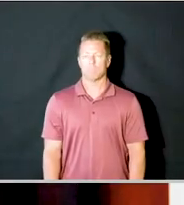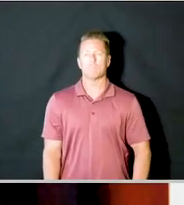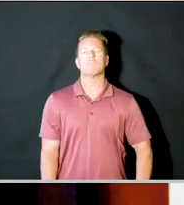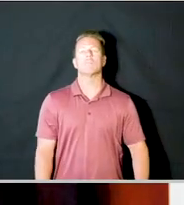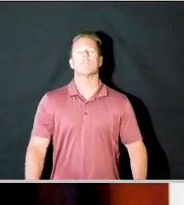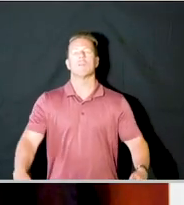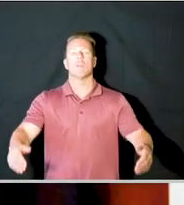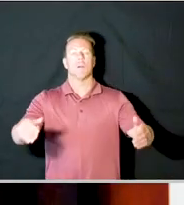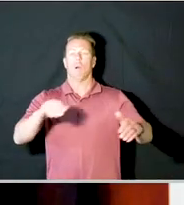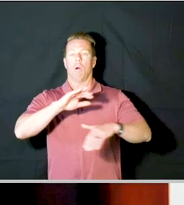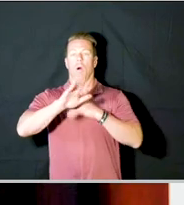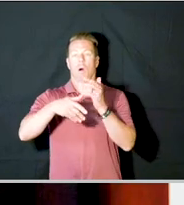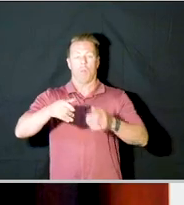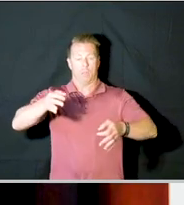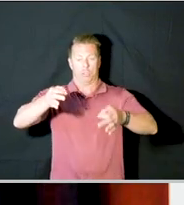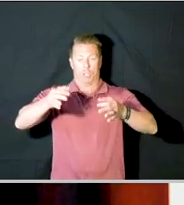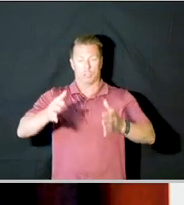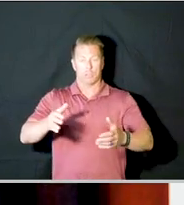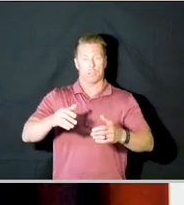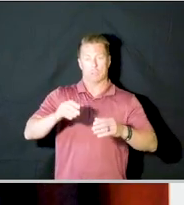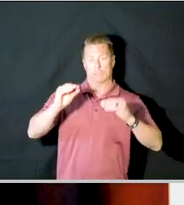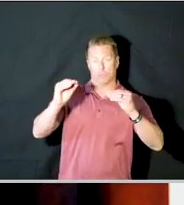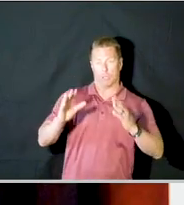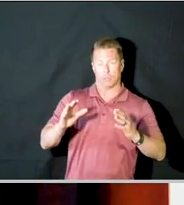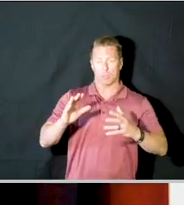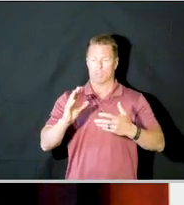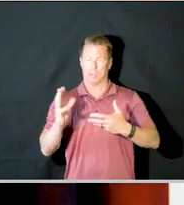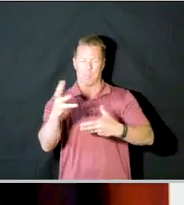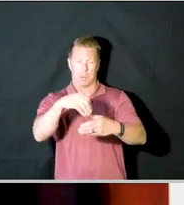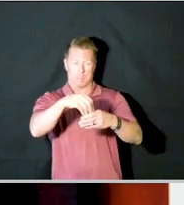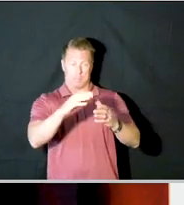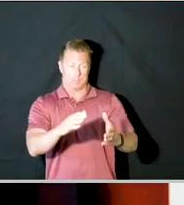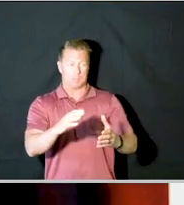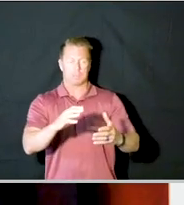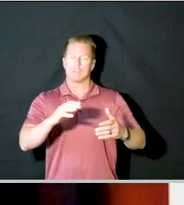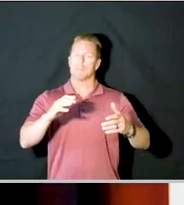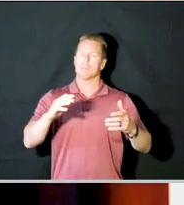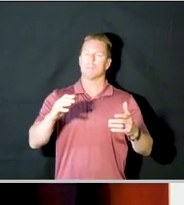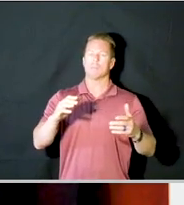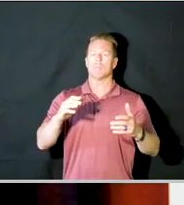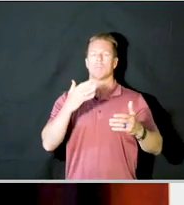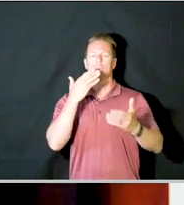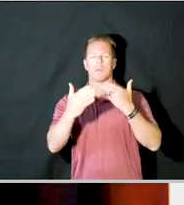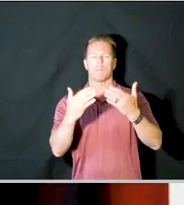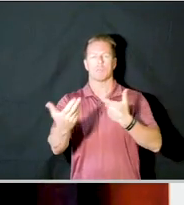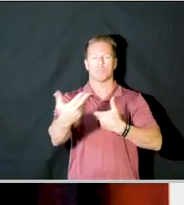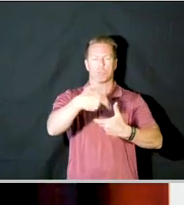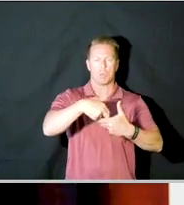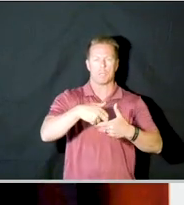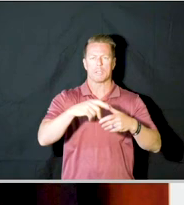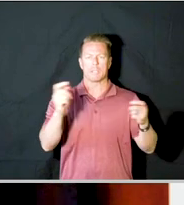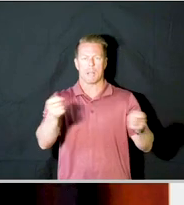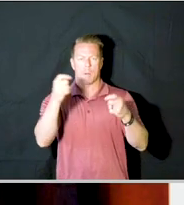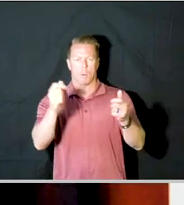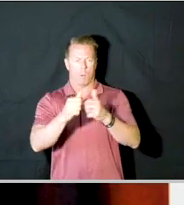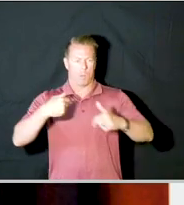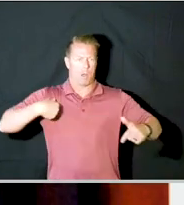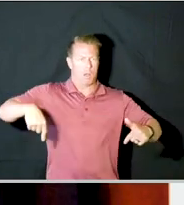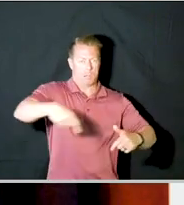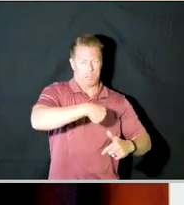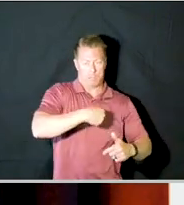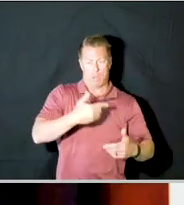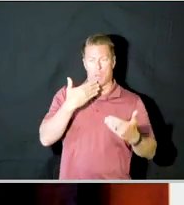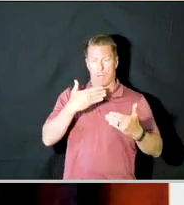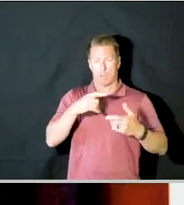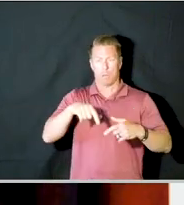I'd like to thank all of the judges, instructors, and participants for celebrating in the Connections program today. Thank you also to the Connections